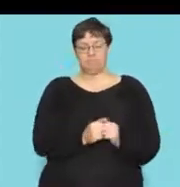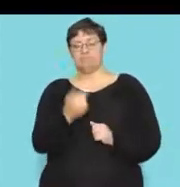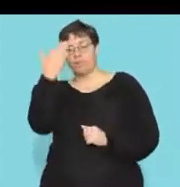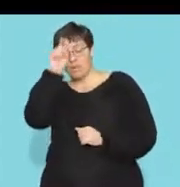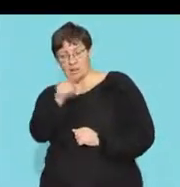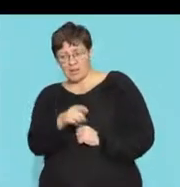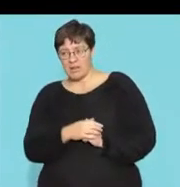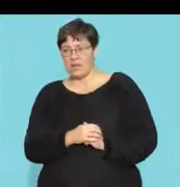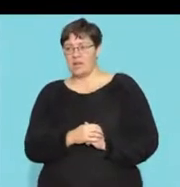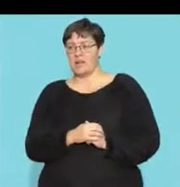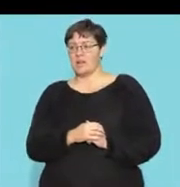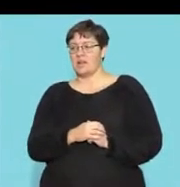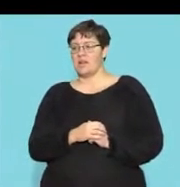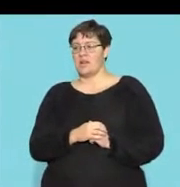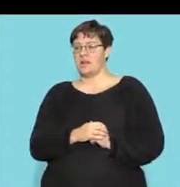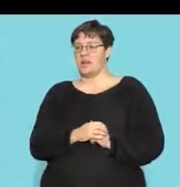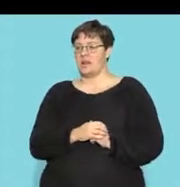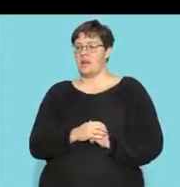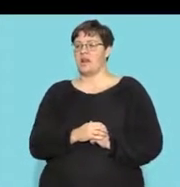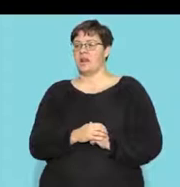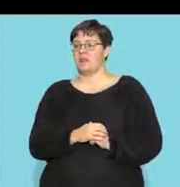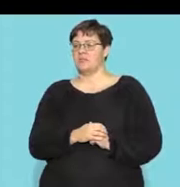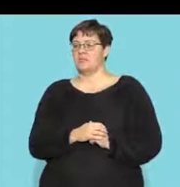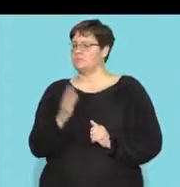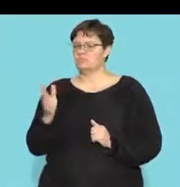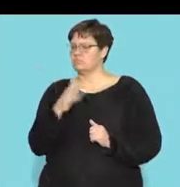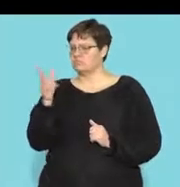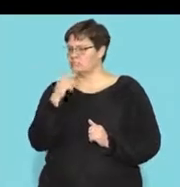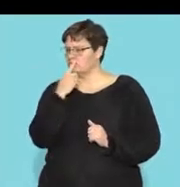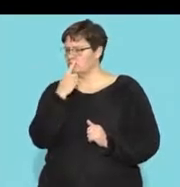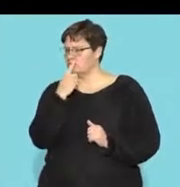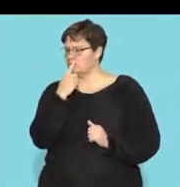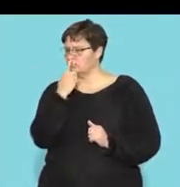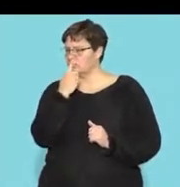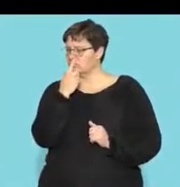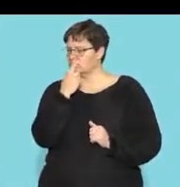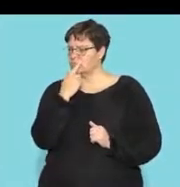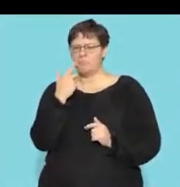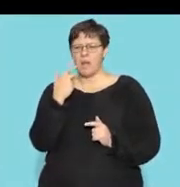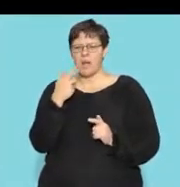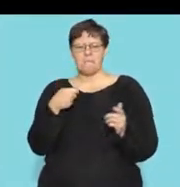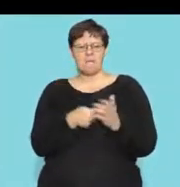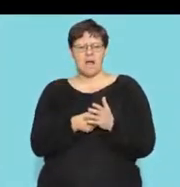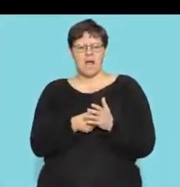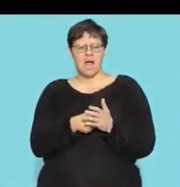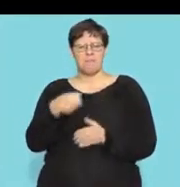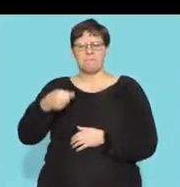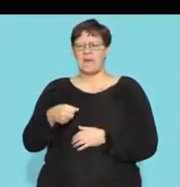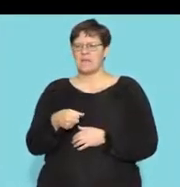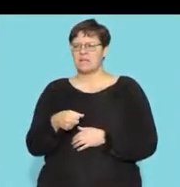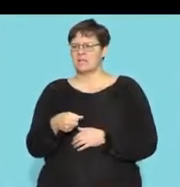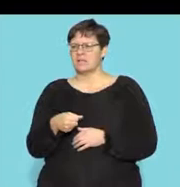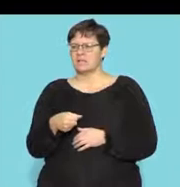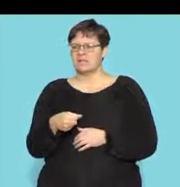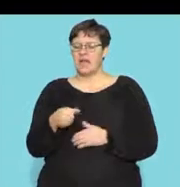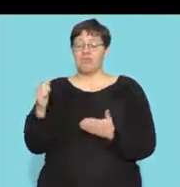purchased, where we go, I bought goods, or the bags bought on